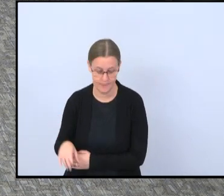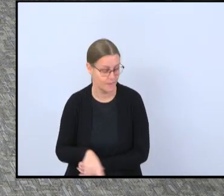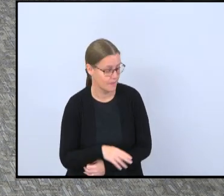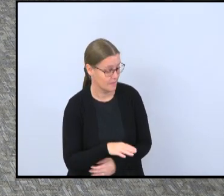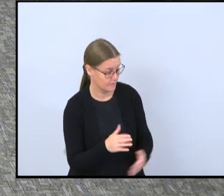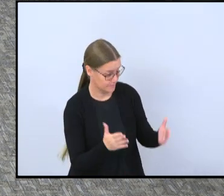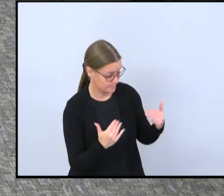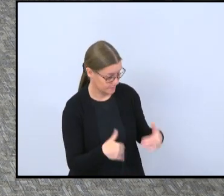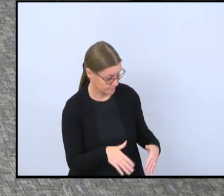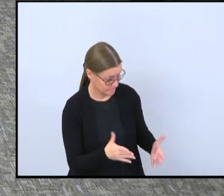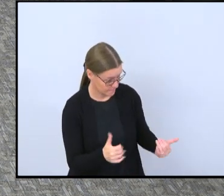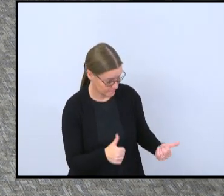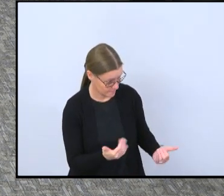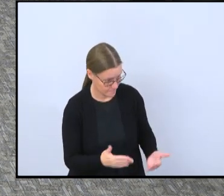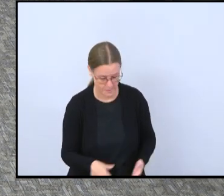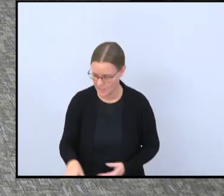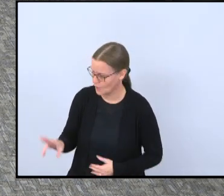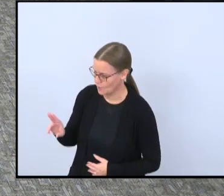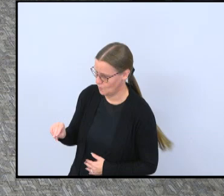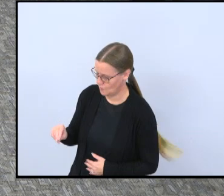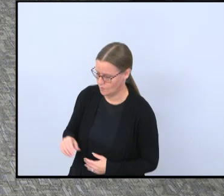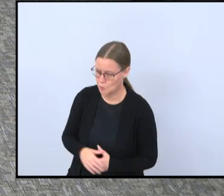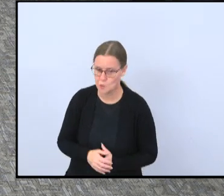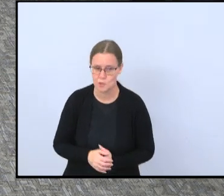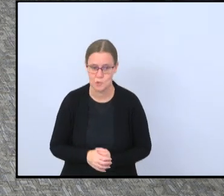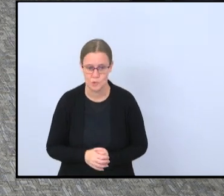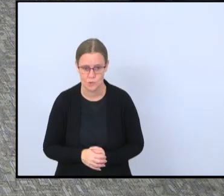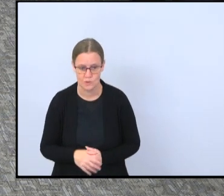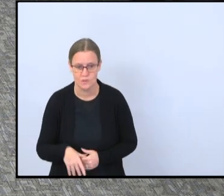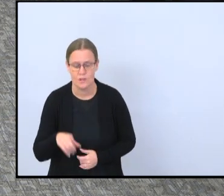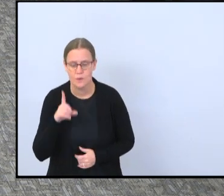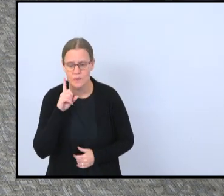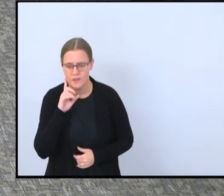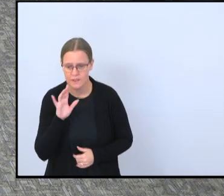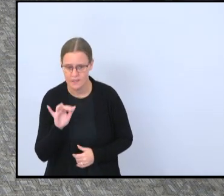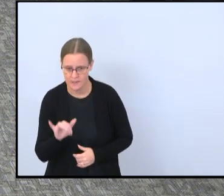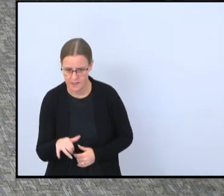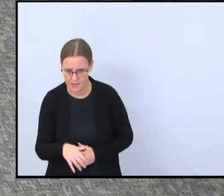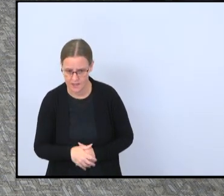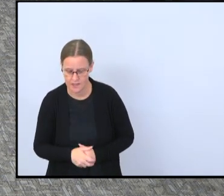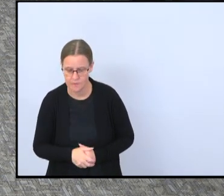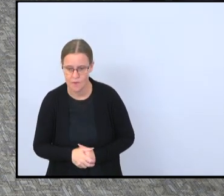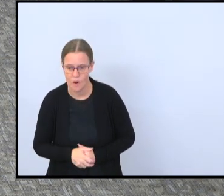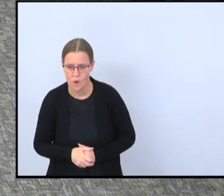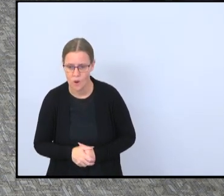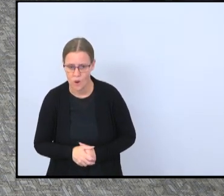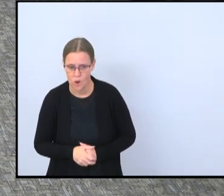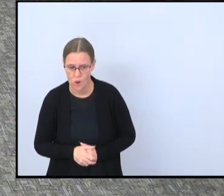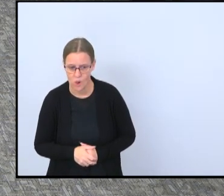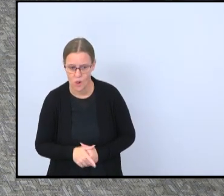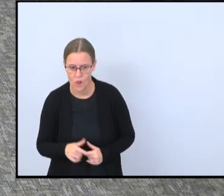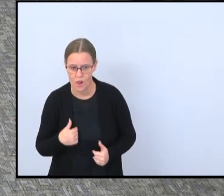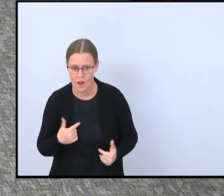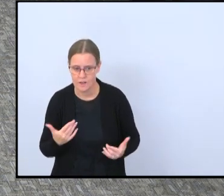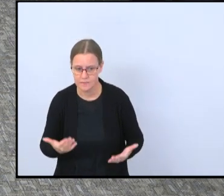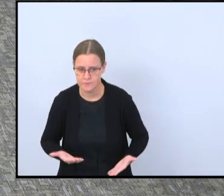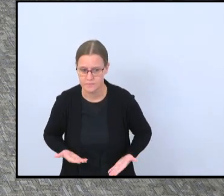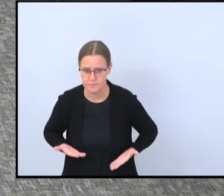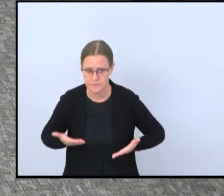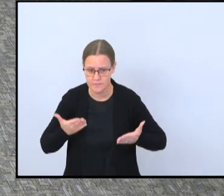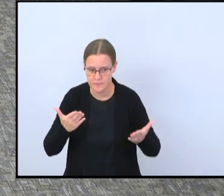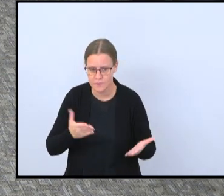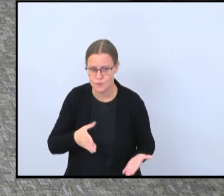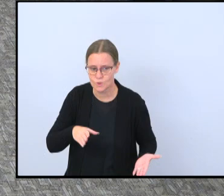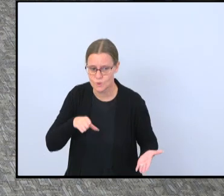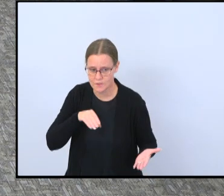ma'am. Okay. Hearing that, I will entertain a motion to accept the consent